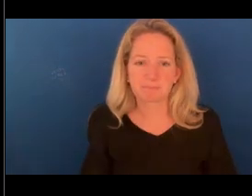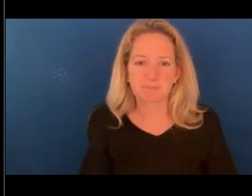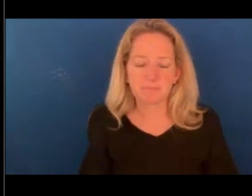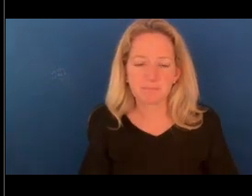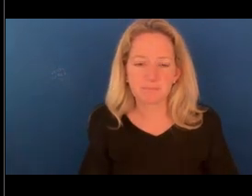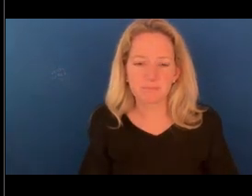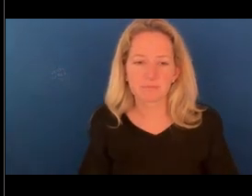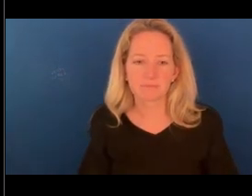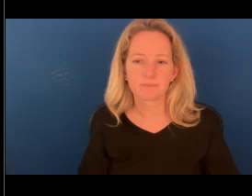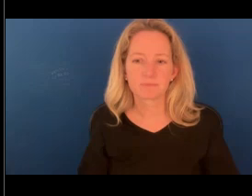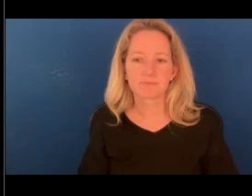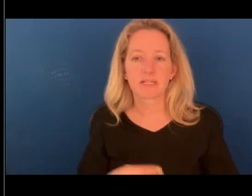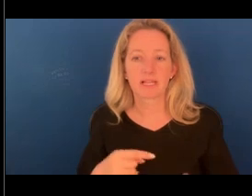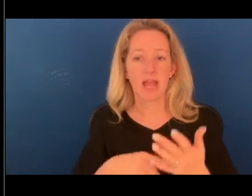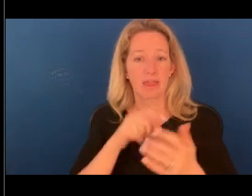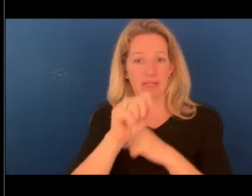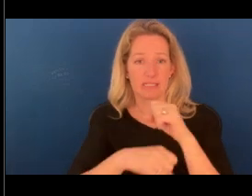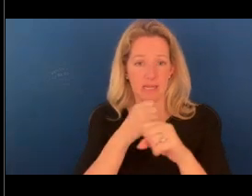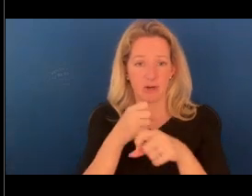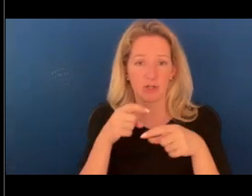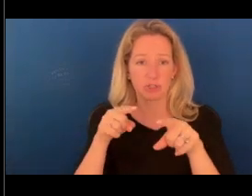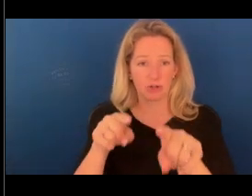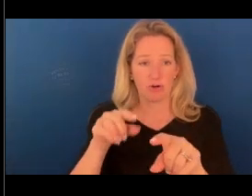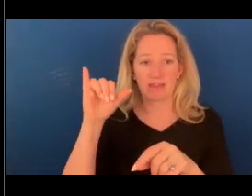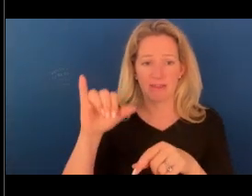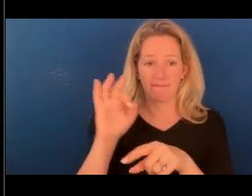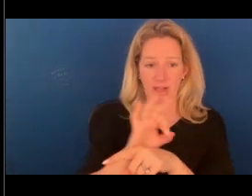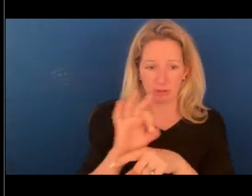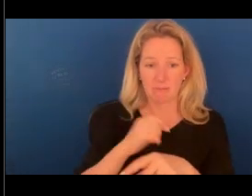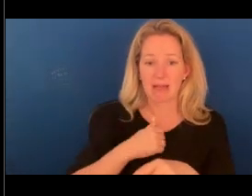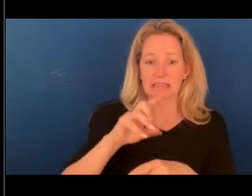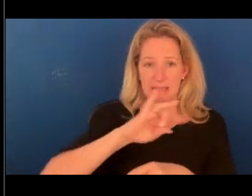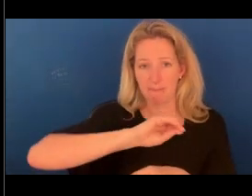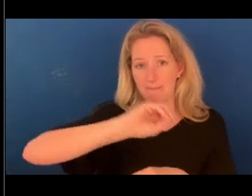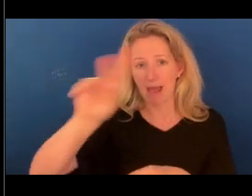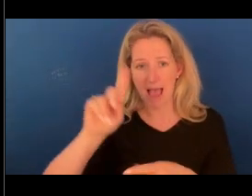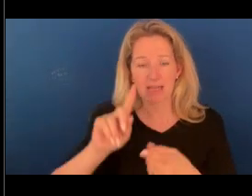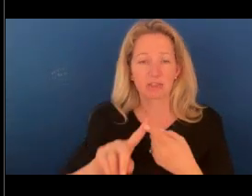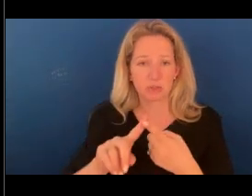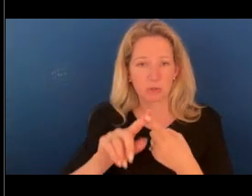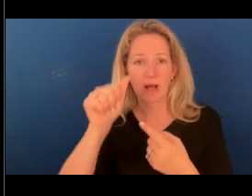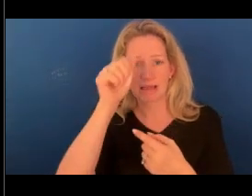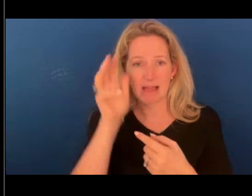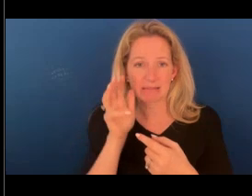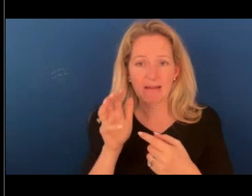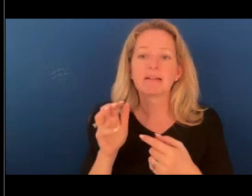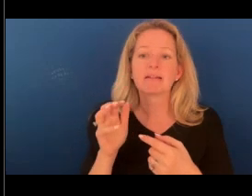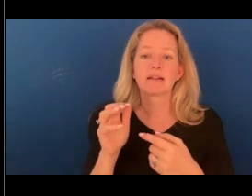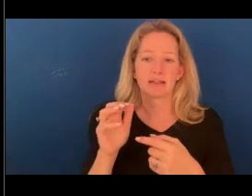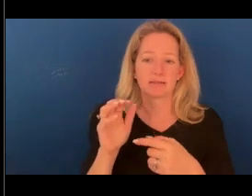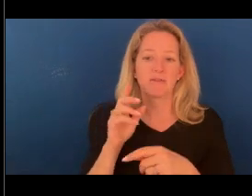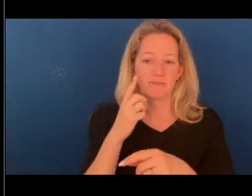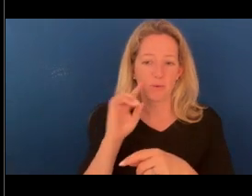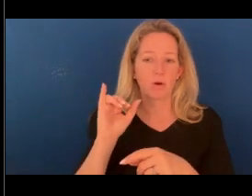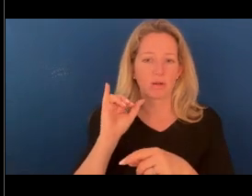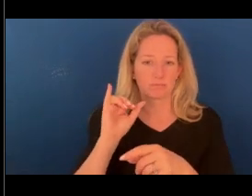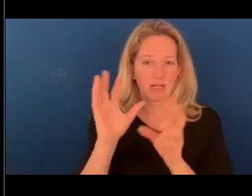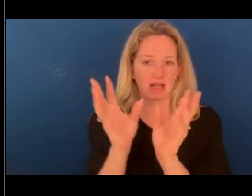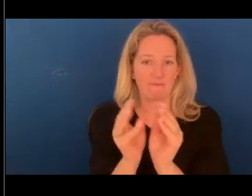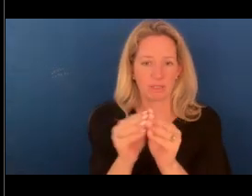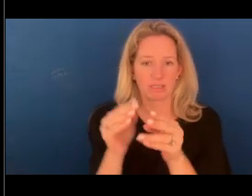So this year, during the CNAS fellowship, I went back to Alaska as part of the fellowship to do a presentation at a conference